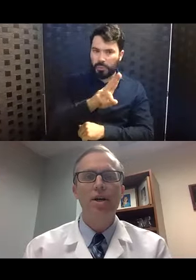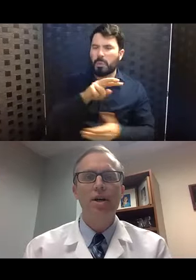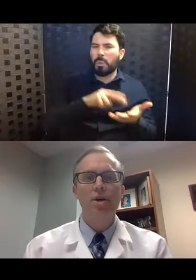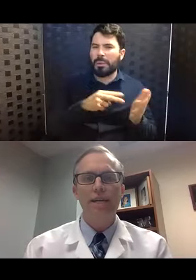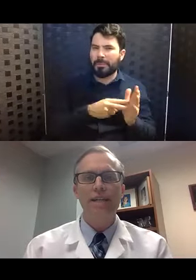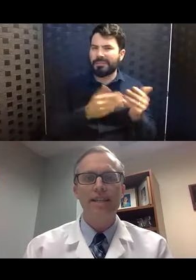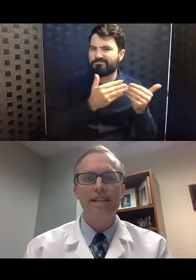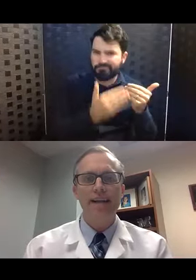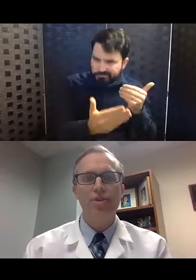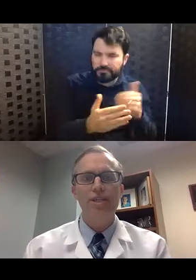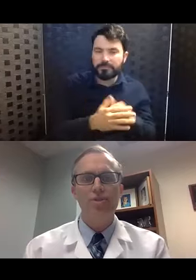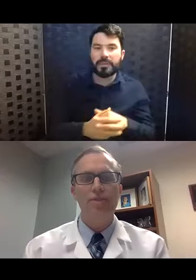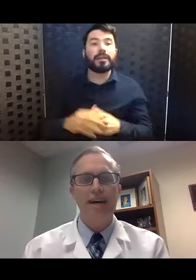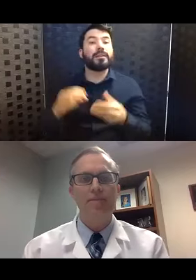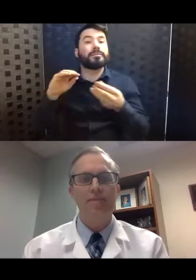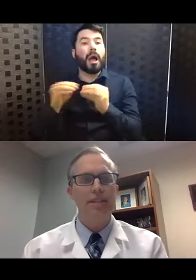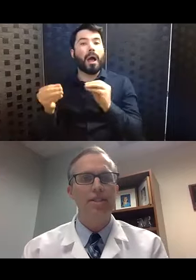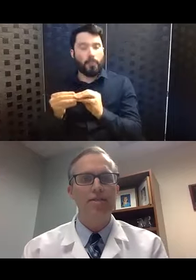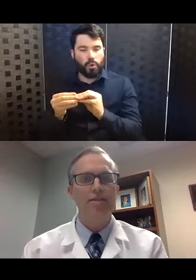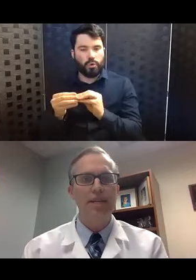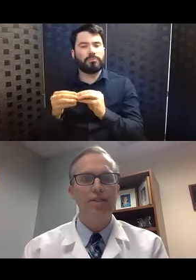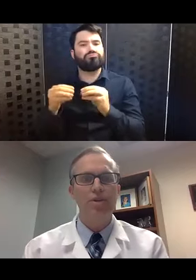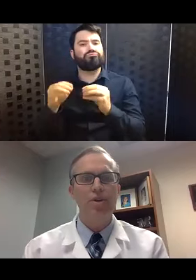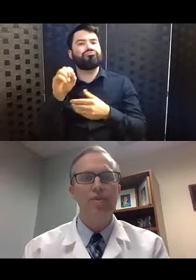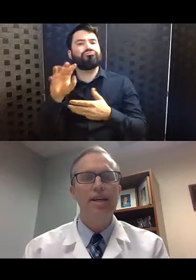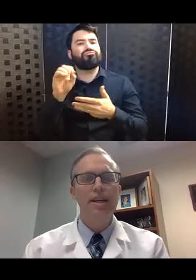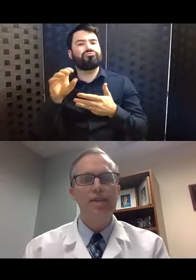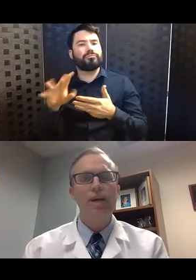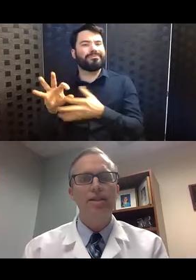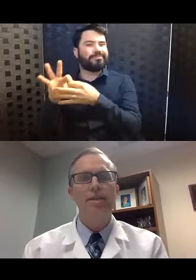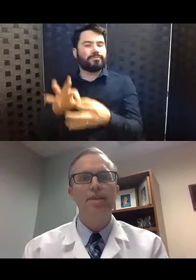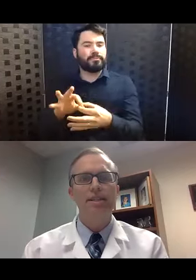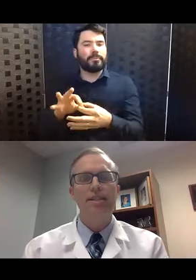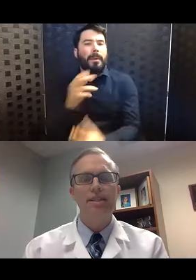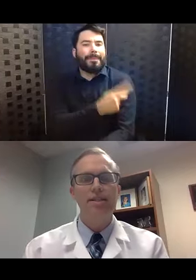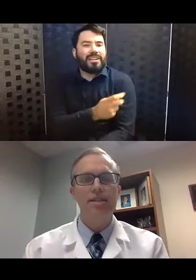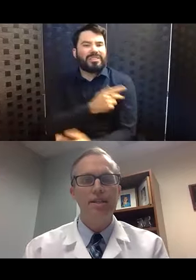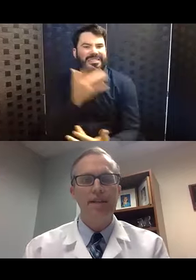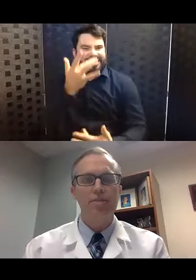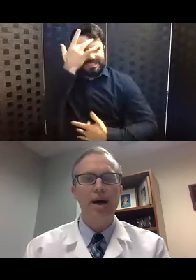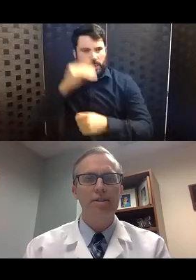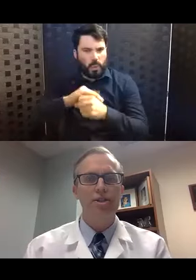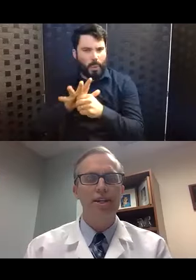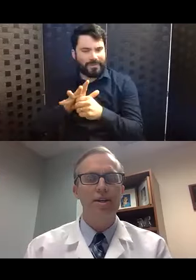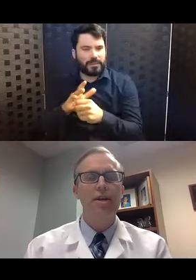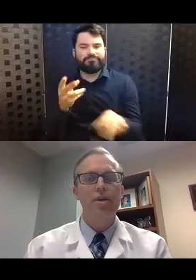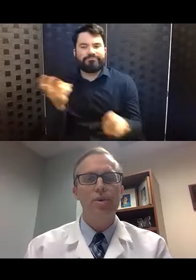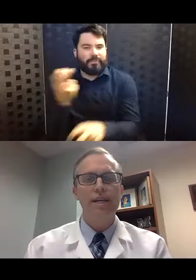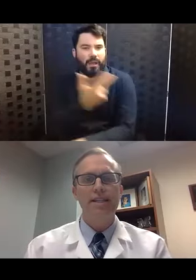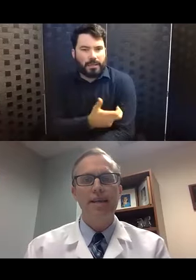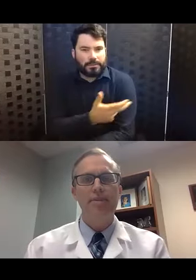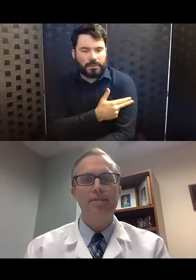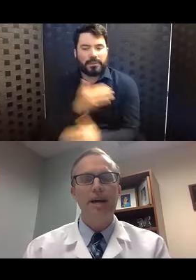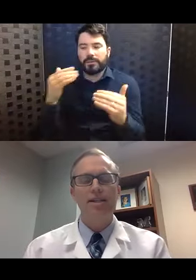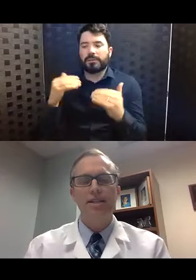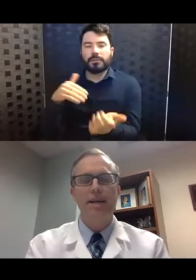share related to the natural history of hospitalizations for patients with COVID, as well as some of the details Dr. Spollinger shared related to